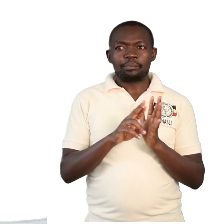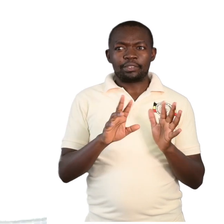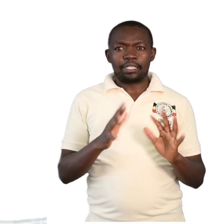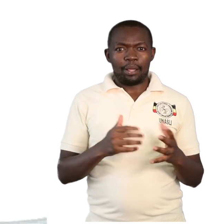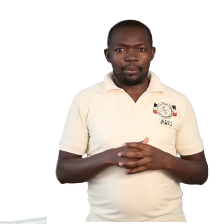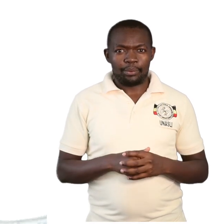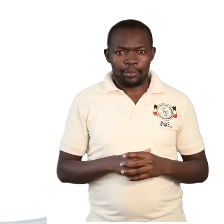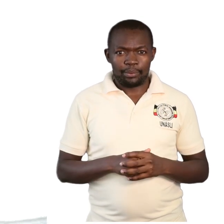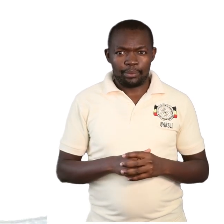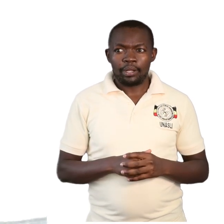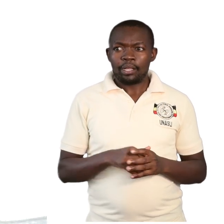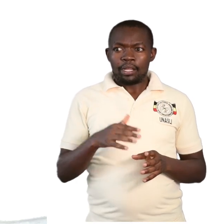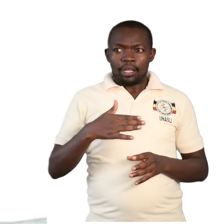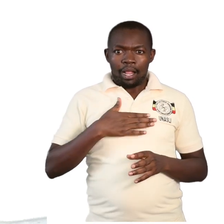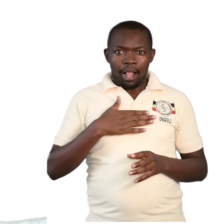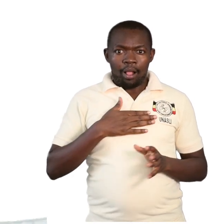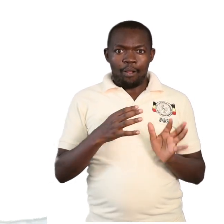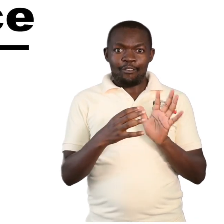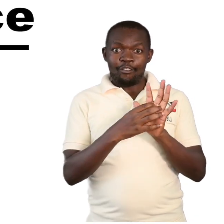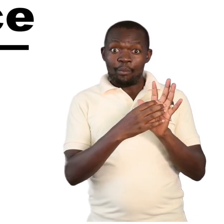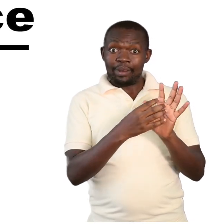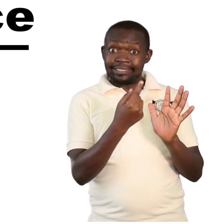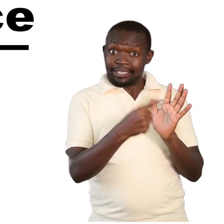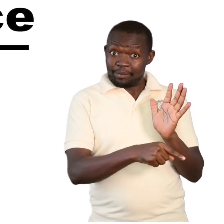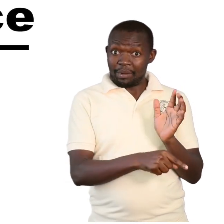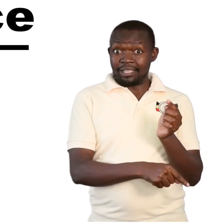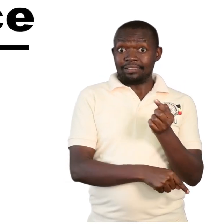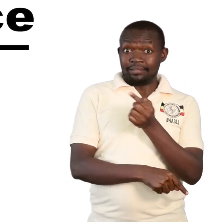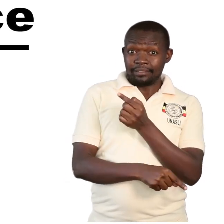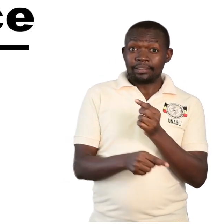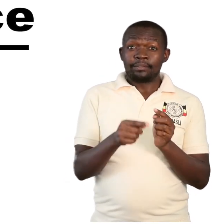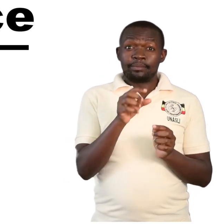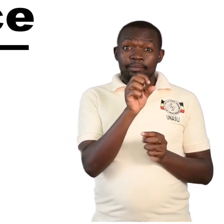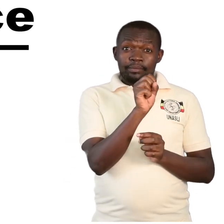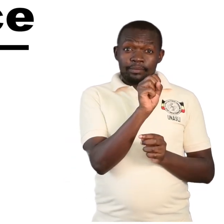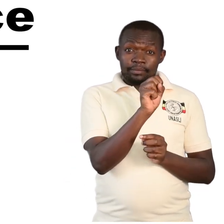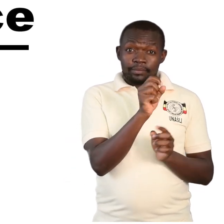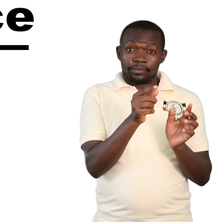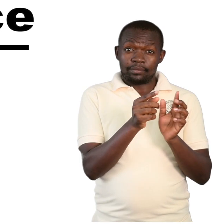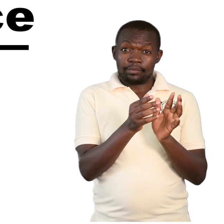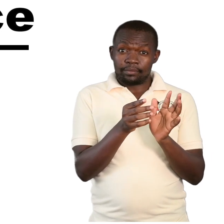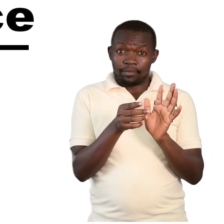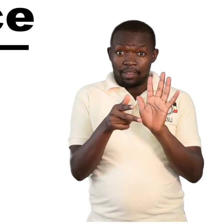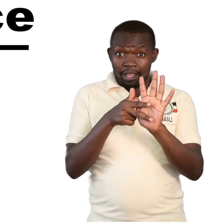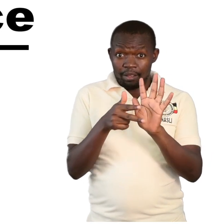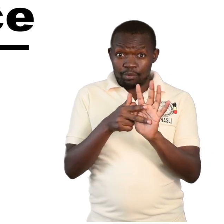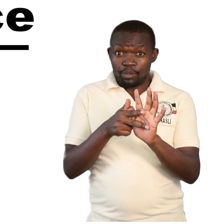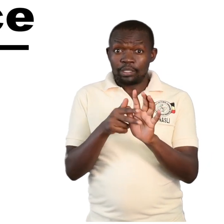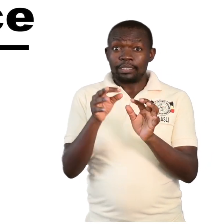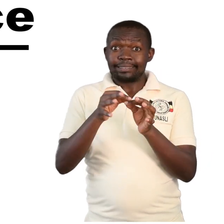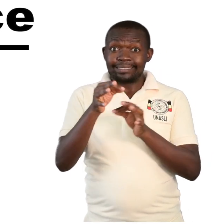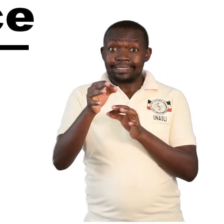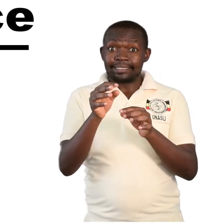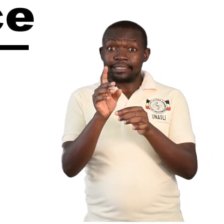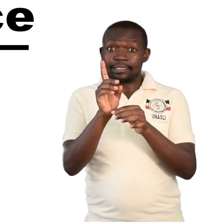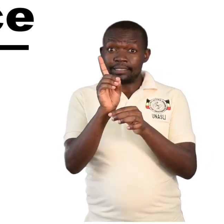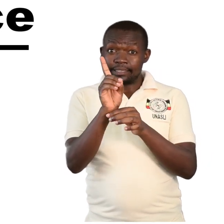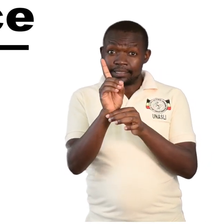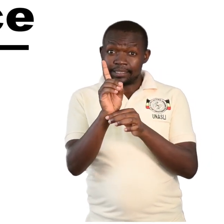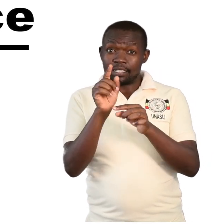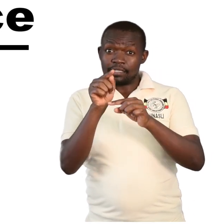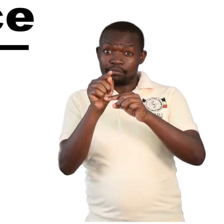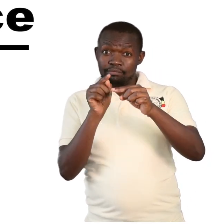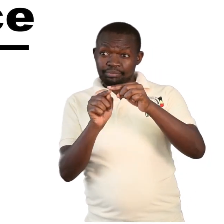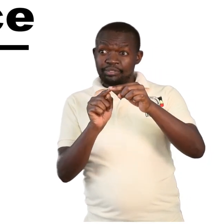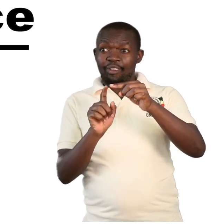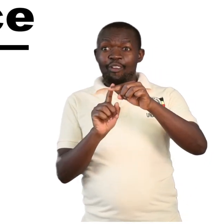formula. And our formula says speed is equal to distance over time.